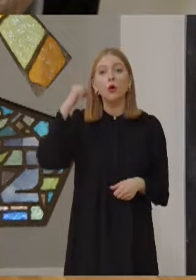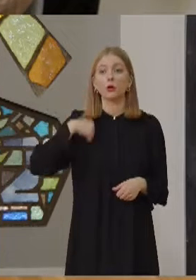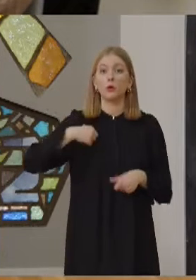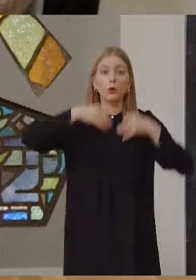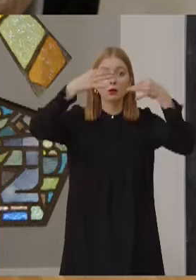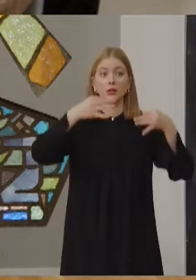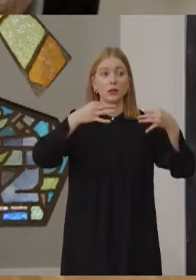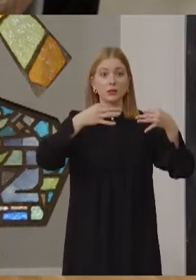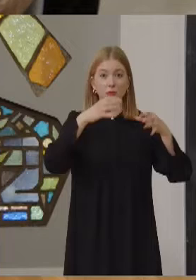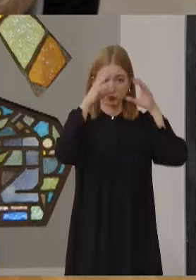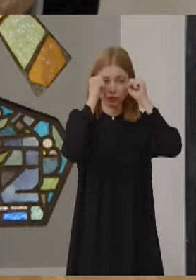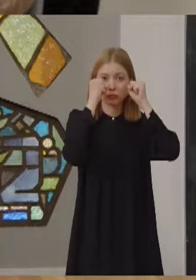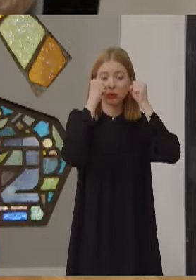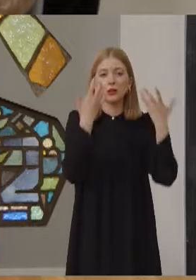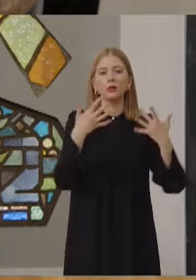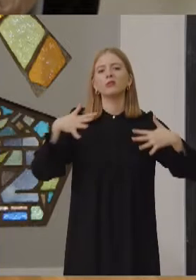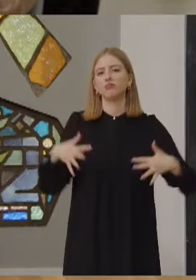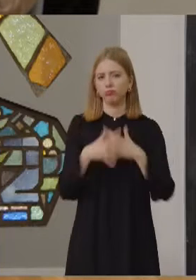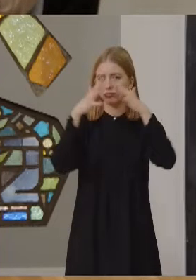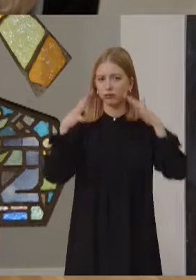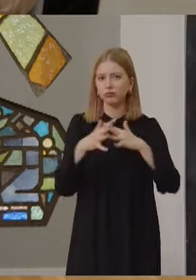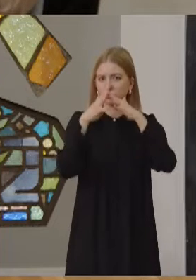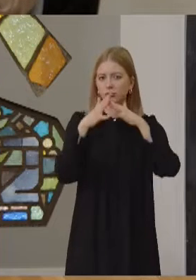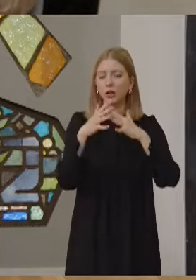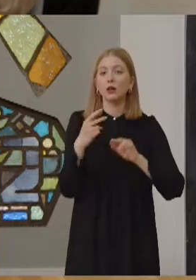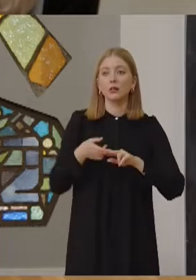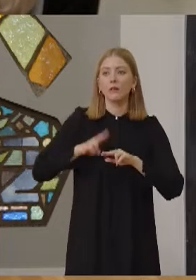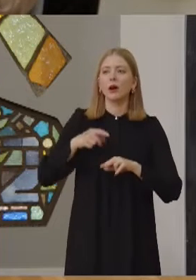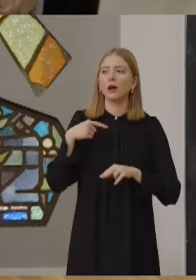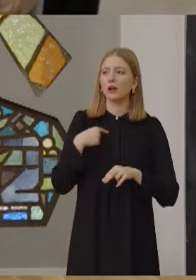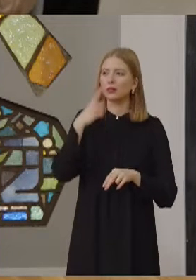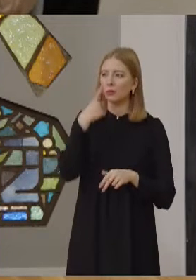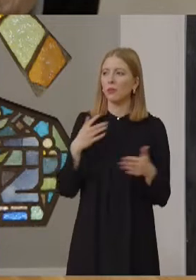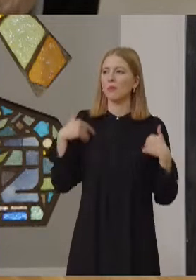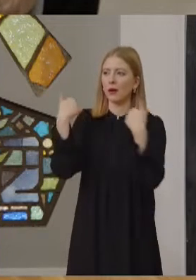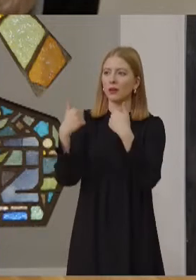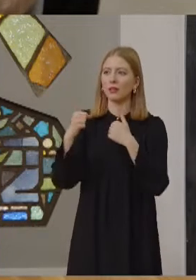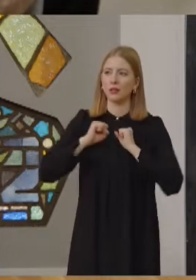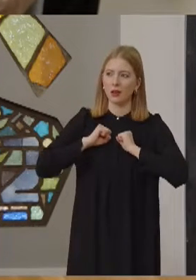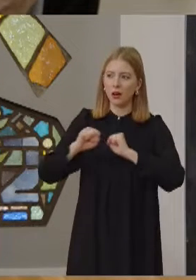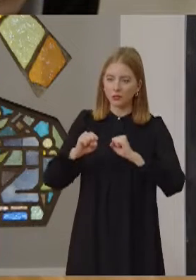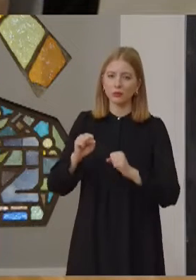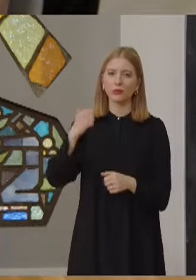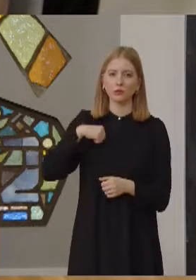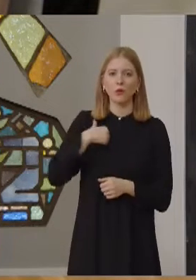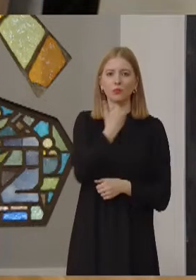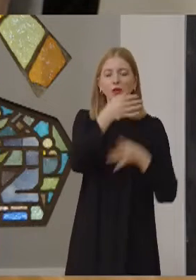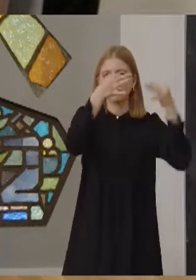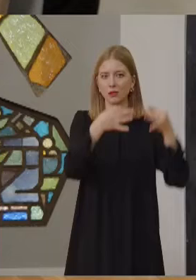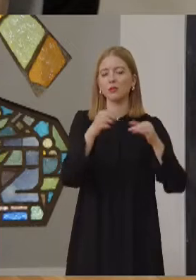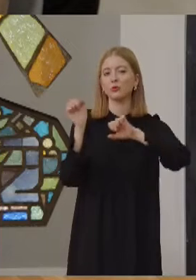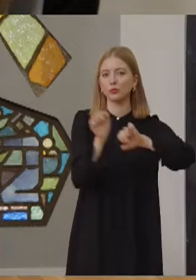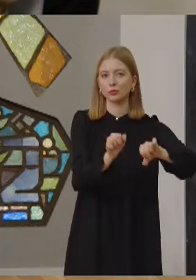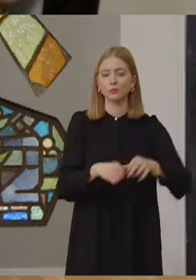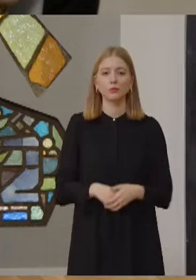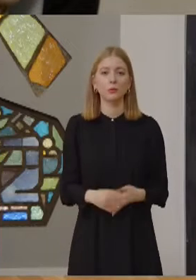democracy. When there is no human rights and there is no democracy, we are no longer a free state. So I wish that you will